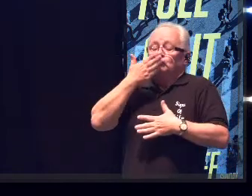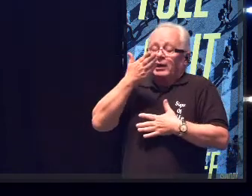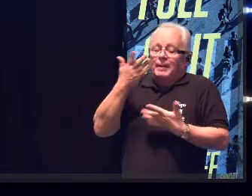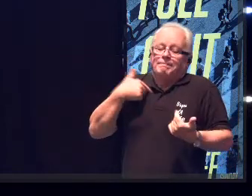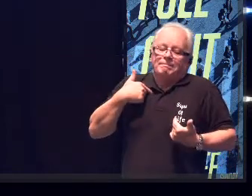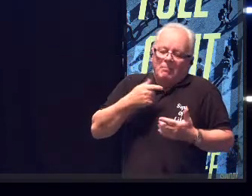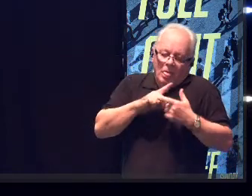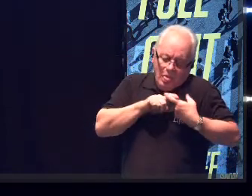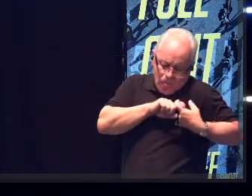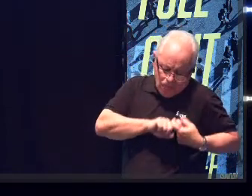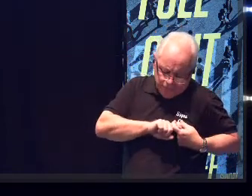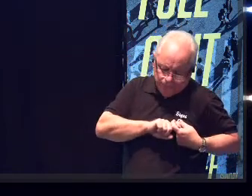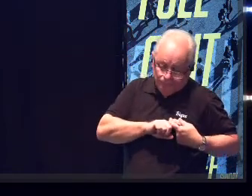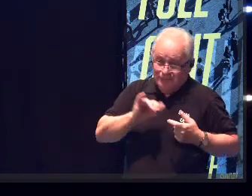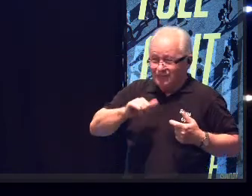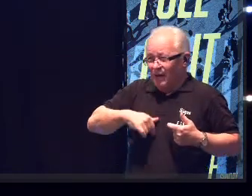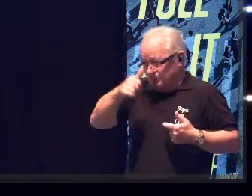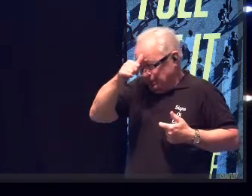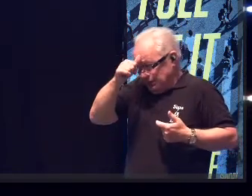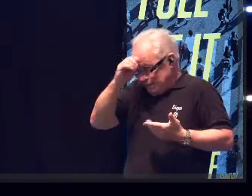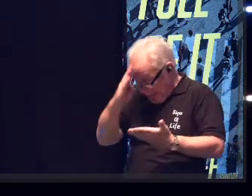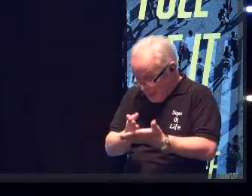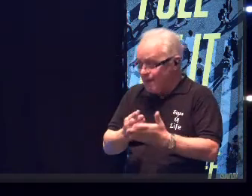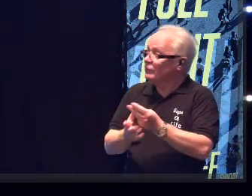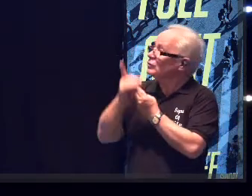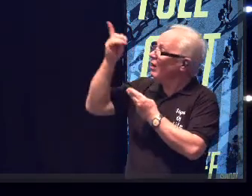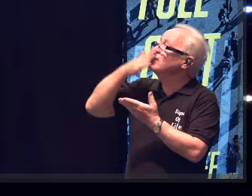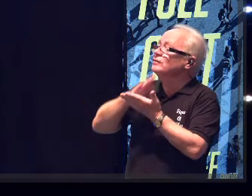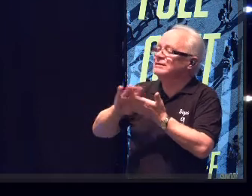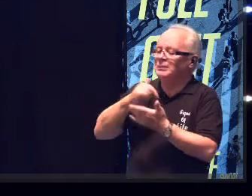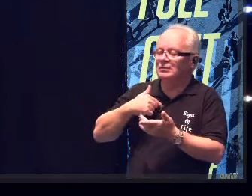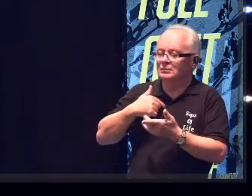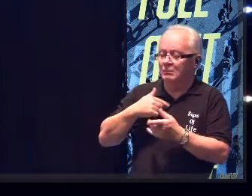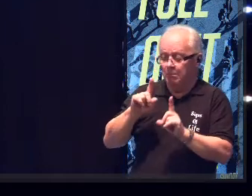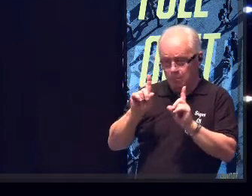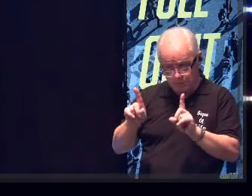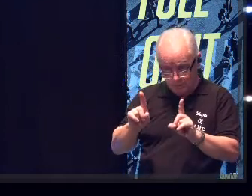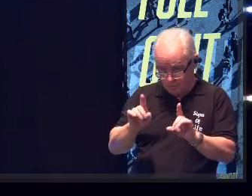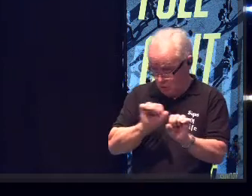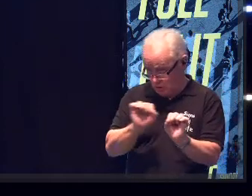You maybe believe that God has forgiven you for it, but you're not forgiving yourself.